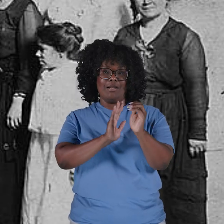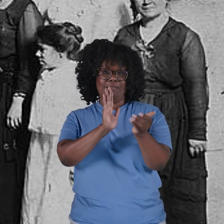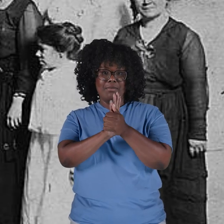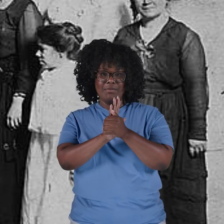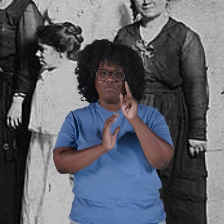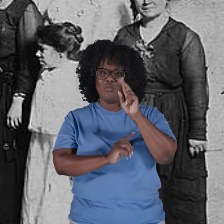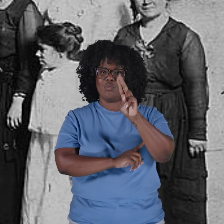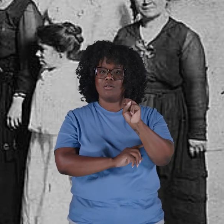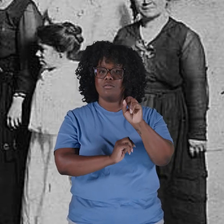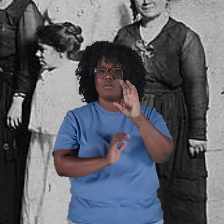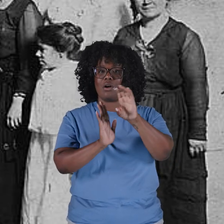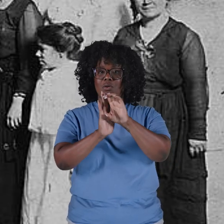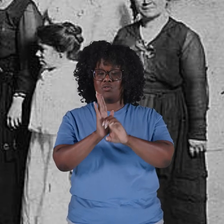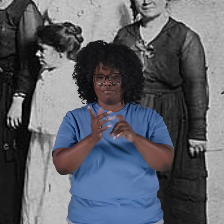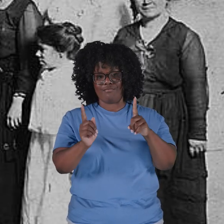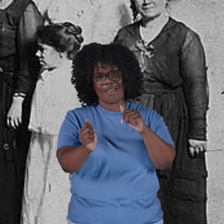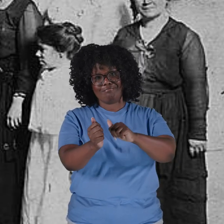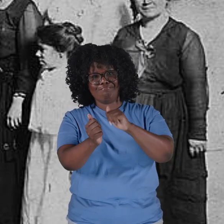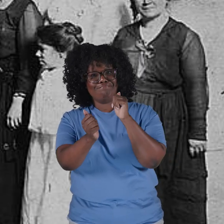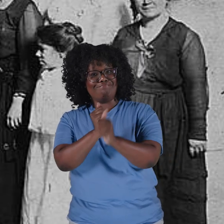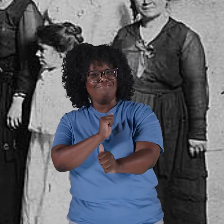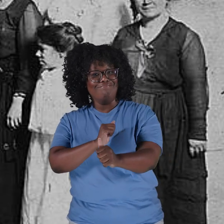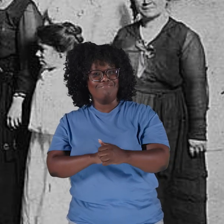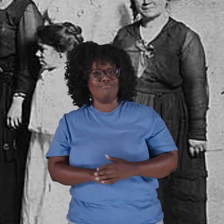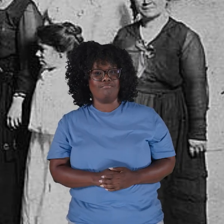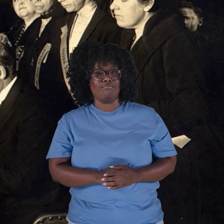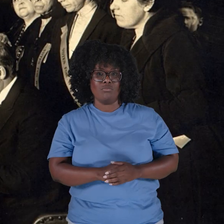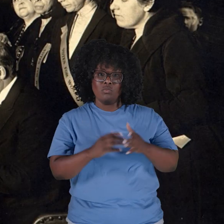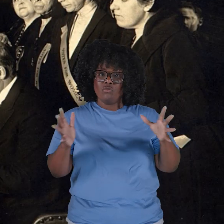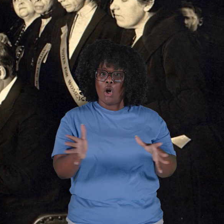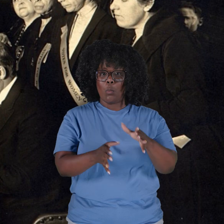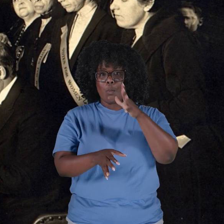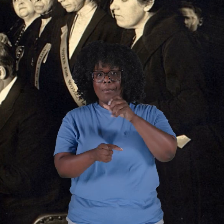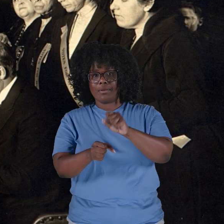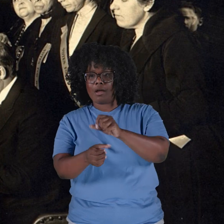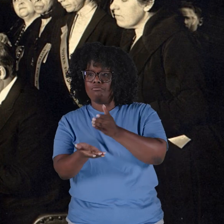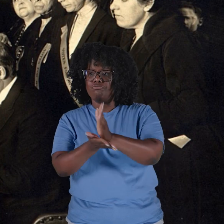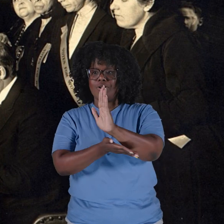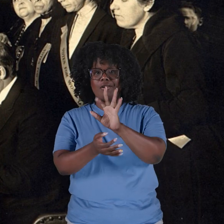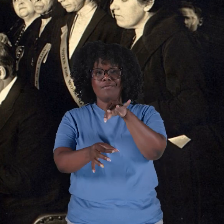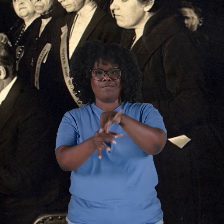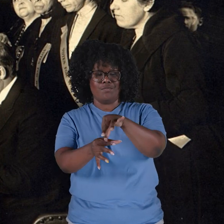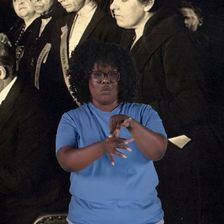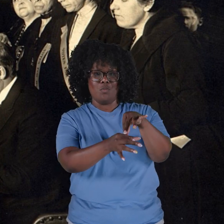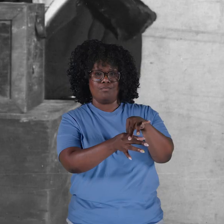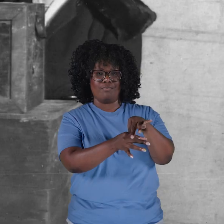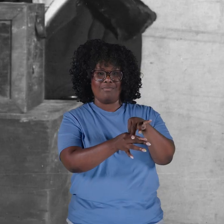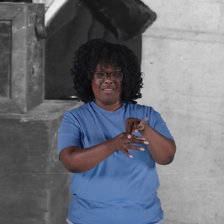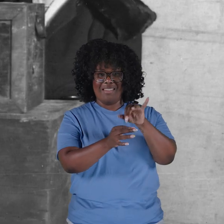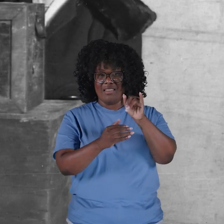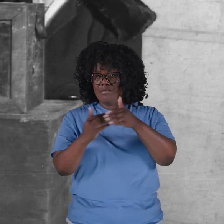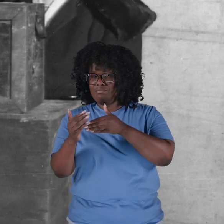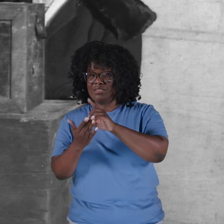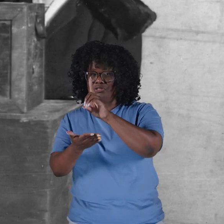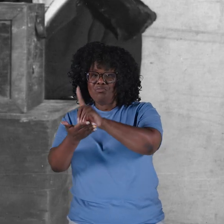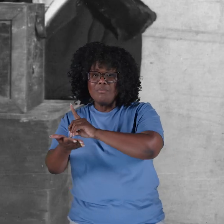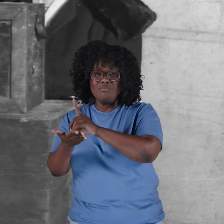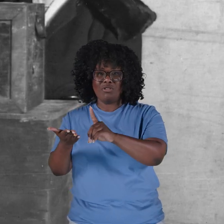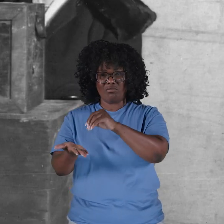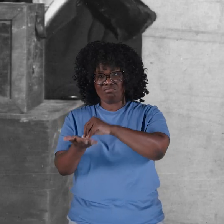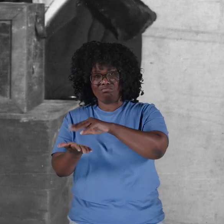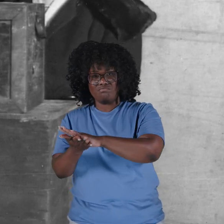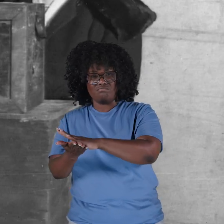19th Amendment of the U.S. Constitution went into effect, granting women the right to vote. Due to